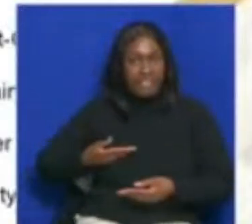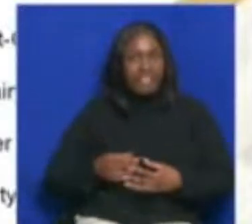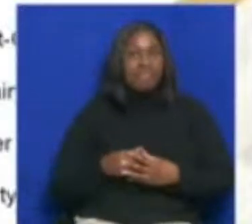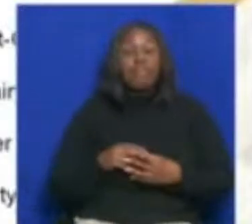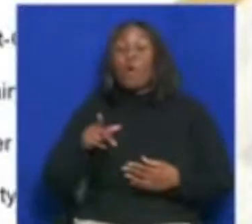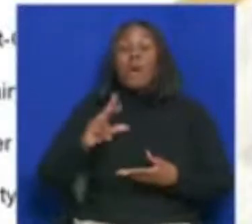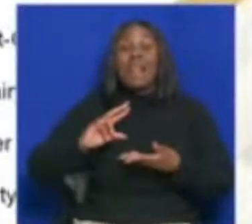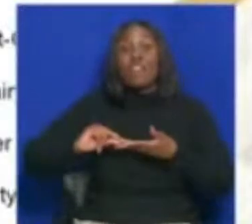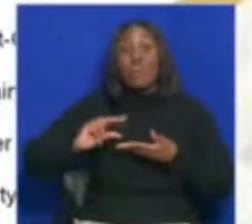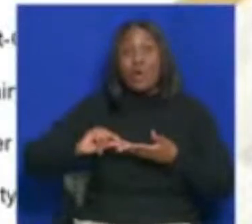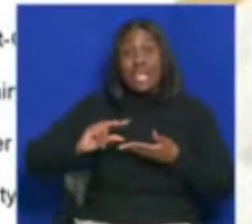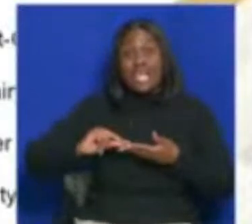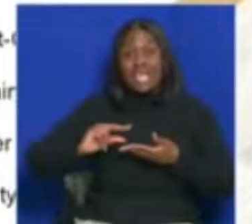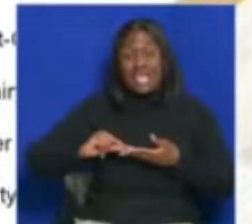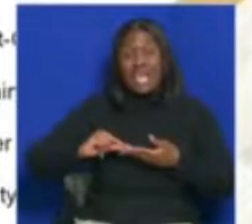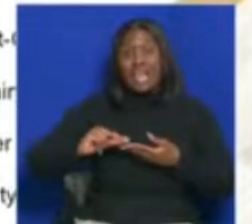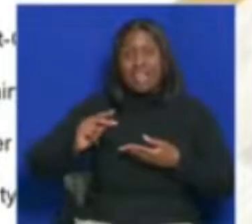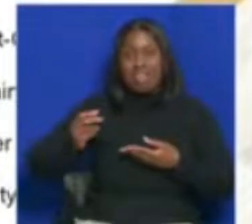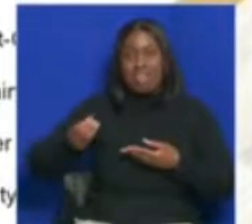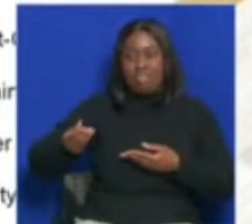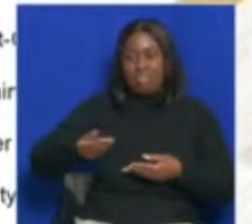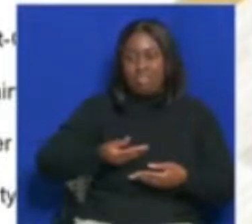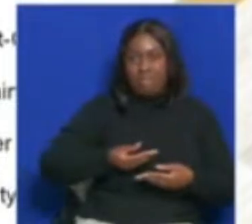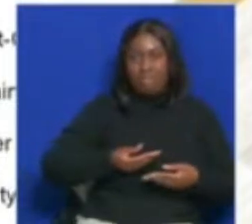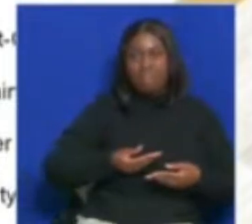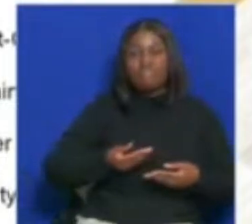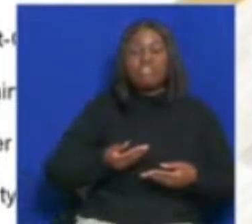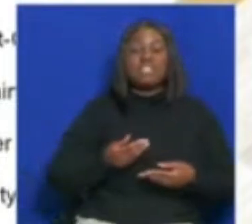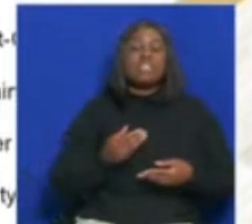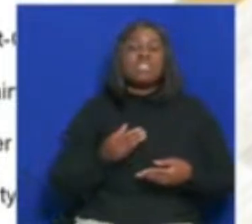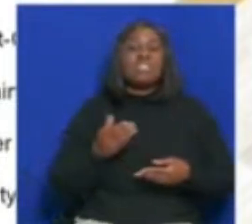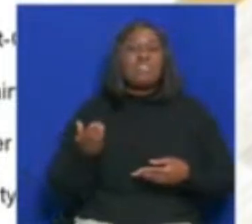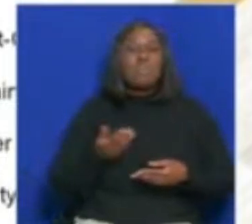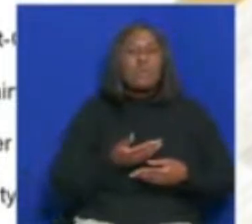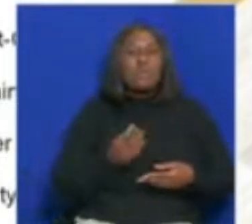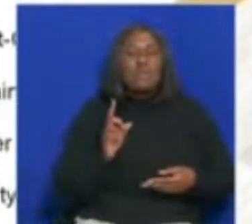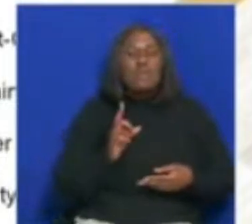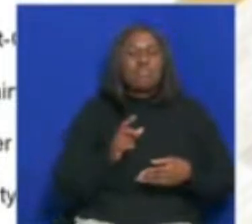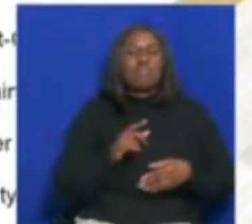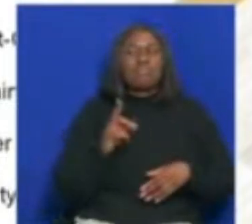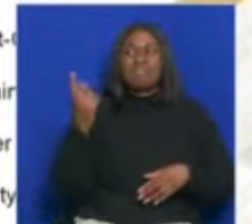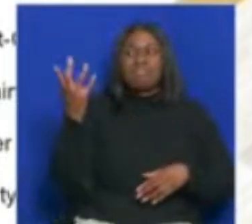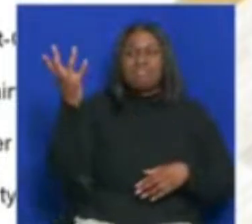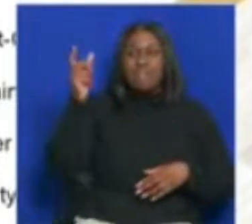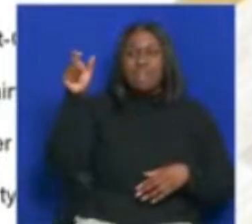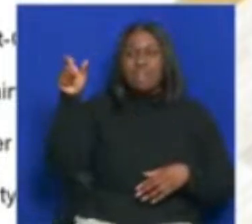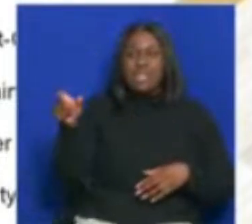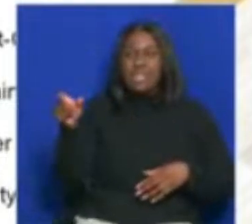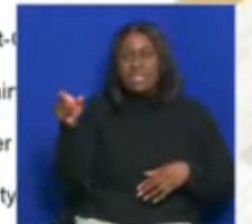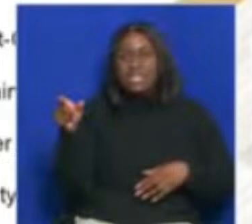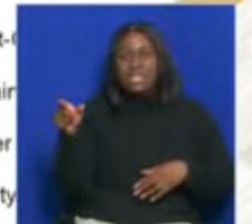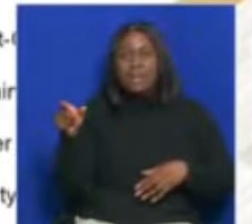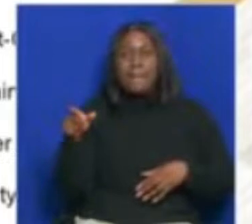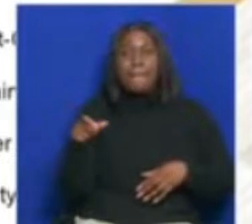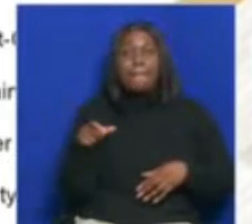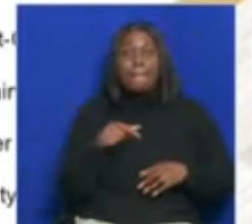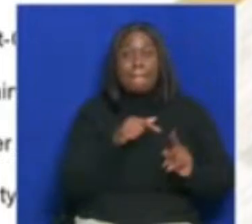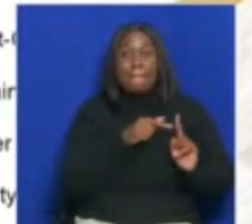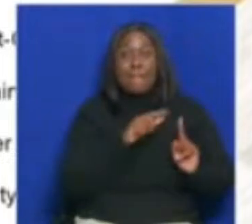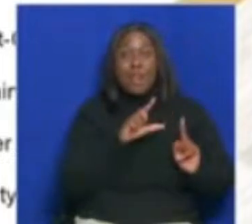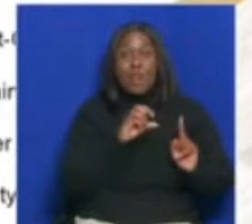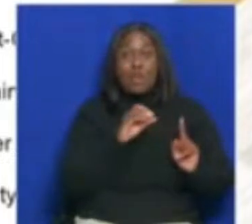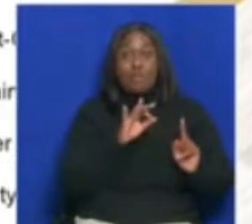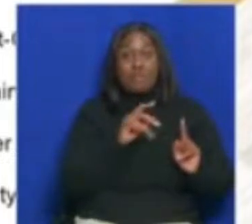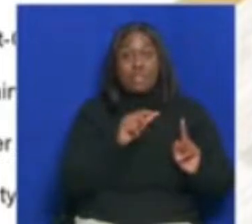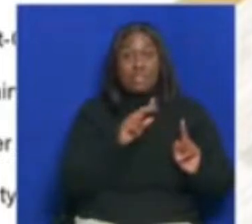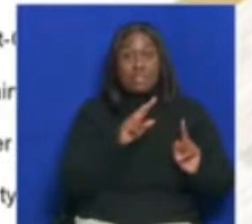where a person where Bevan Loftus contacted Clive